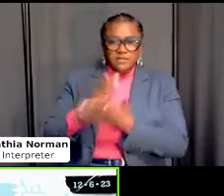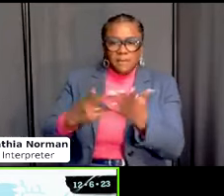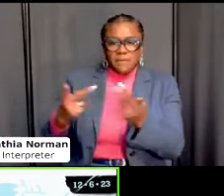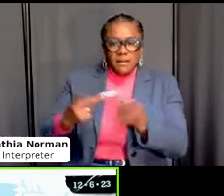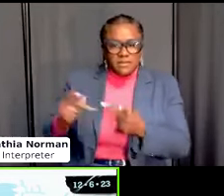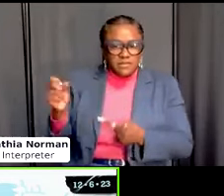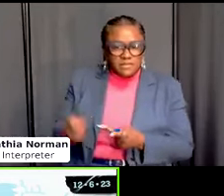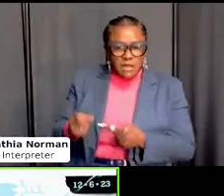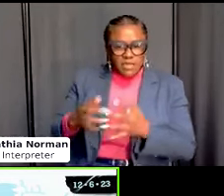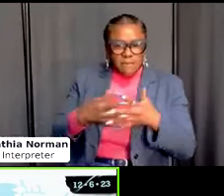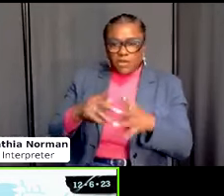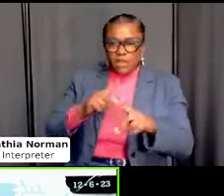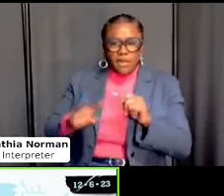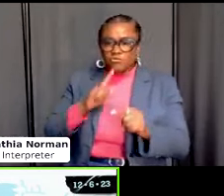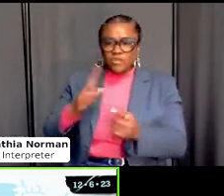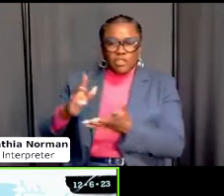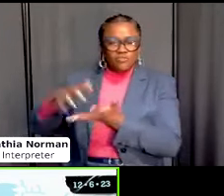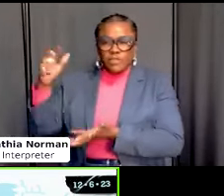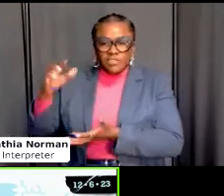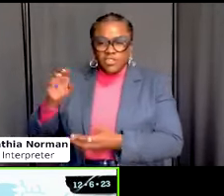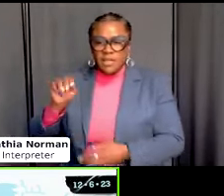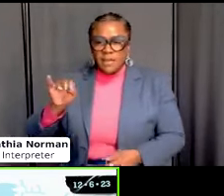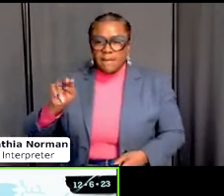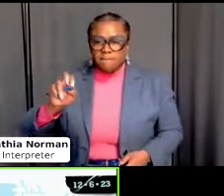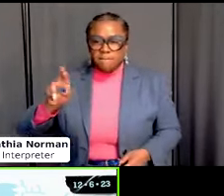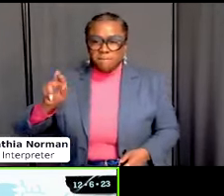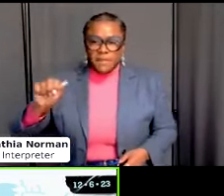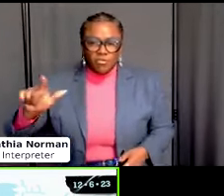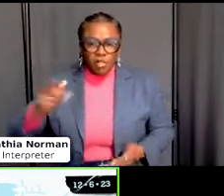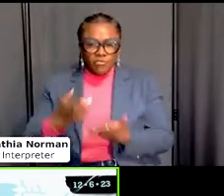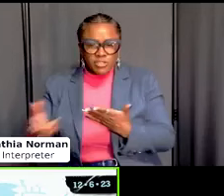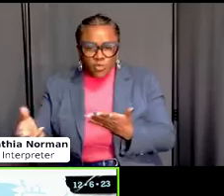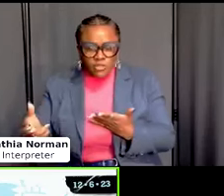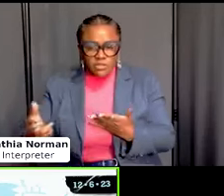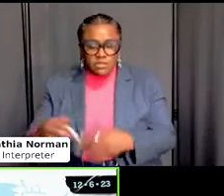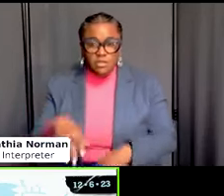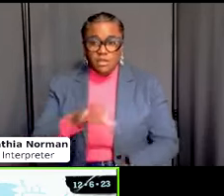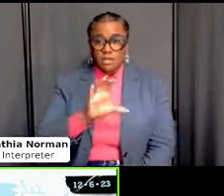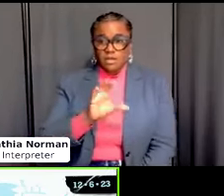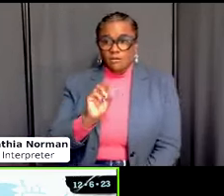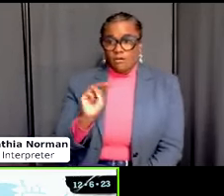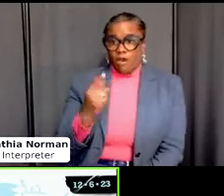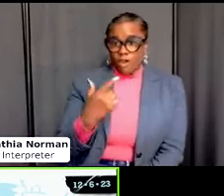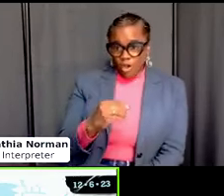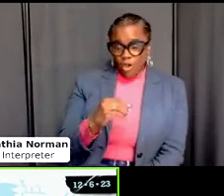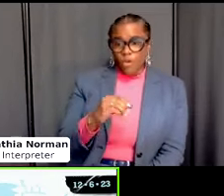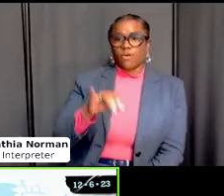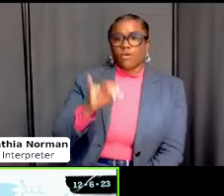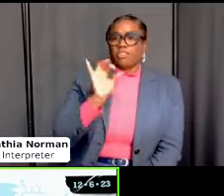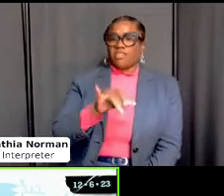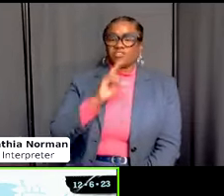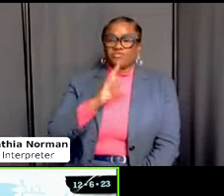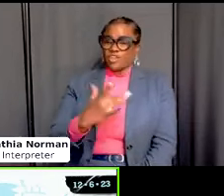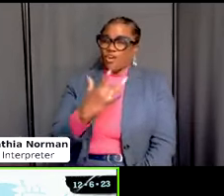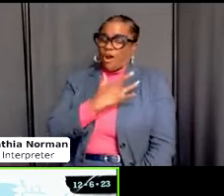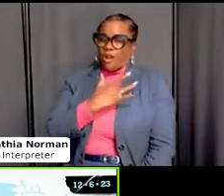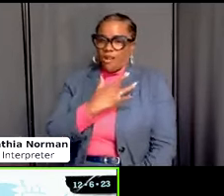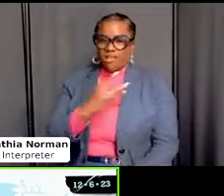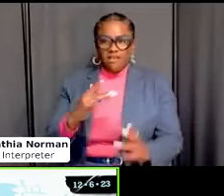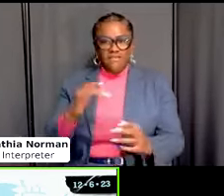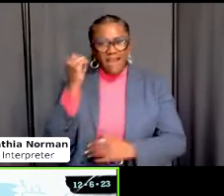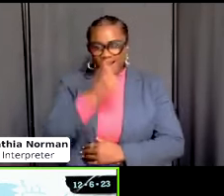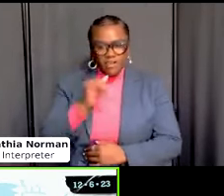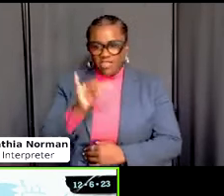but it's very rich in mineral resources. And the Congo, which is considered the heart of Africa, actually seemed to be the